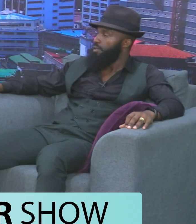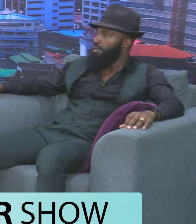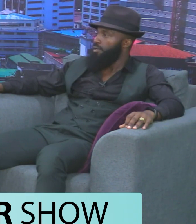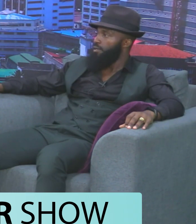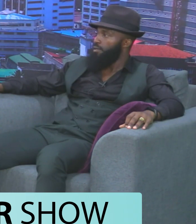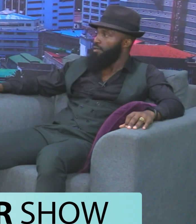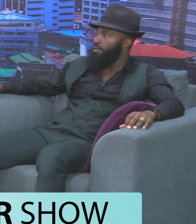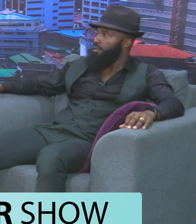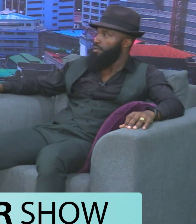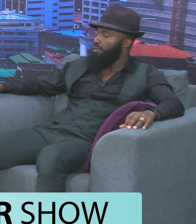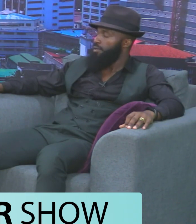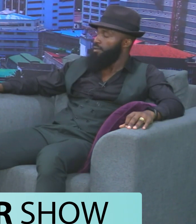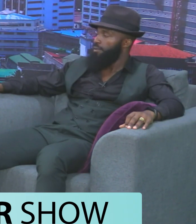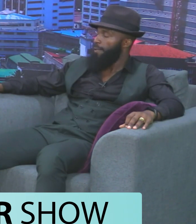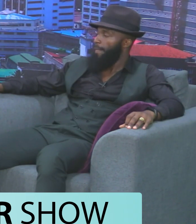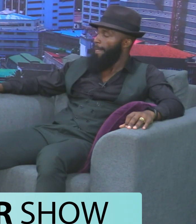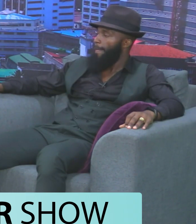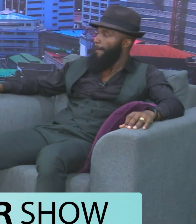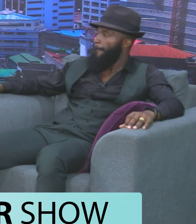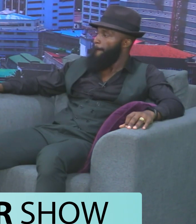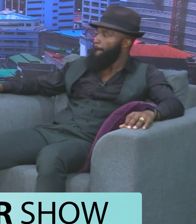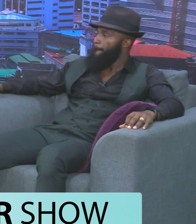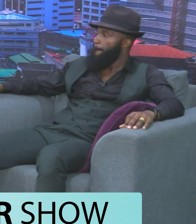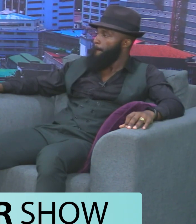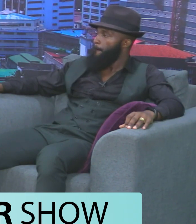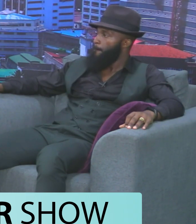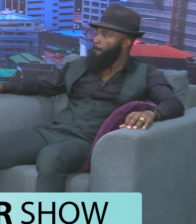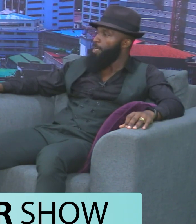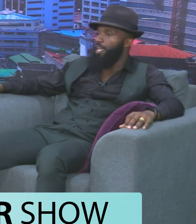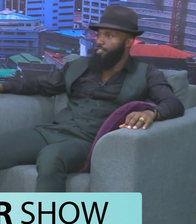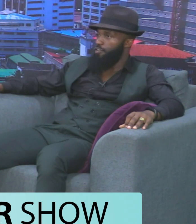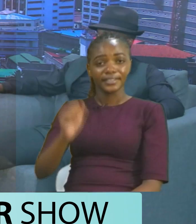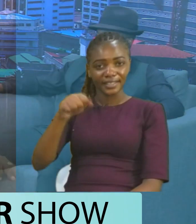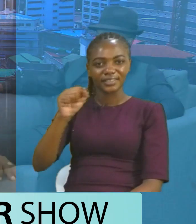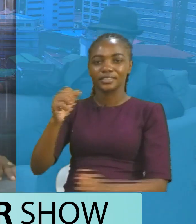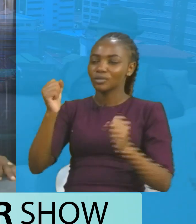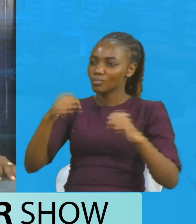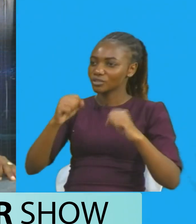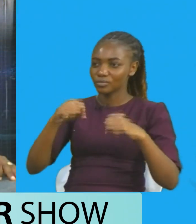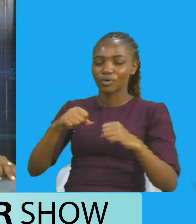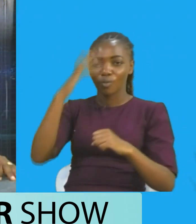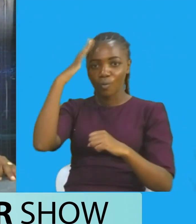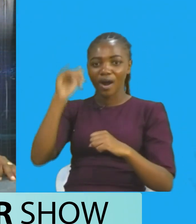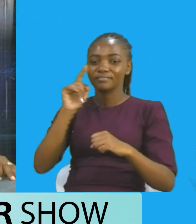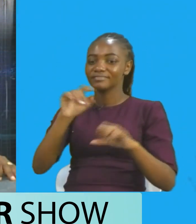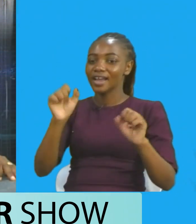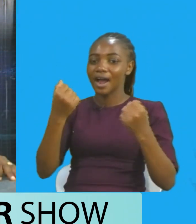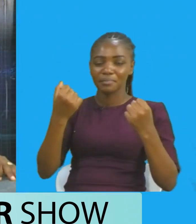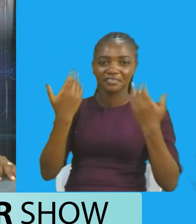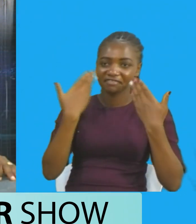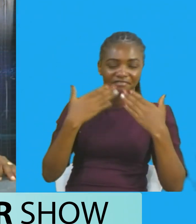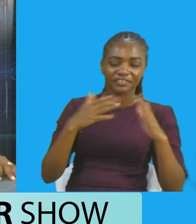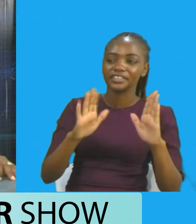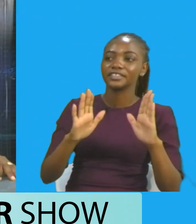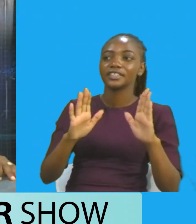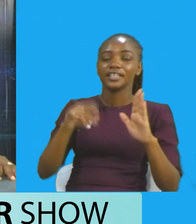possible? And is it possible for deaf people to participate? Yes, very much possible. Actually, we've done that before. Like I said, we